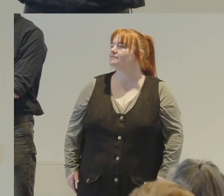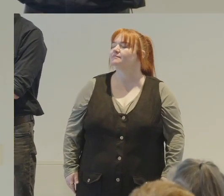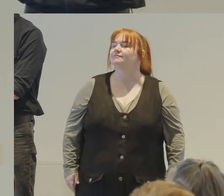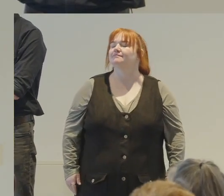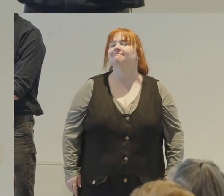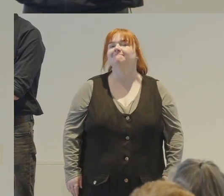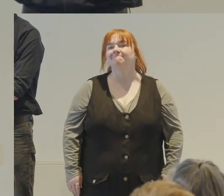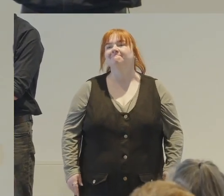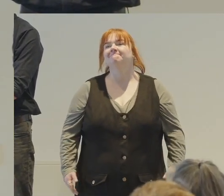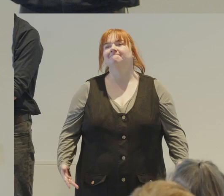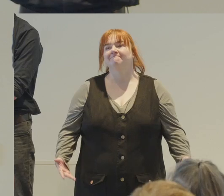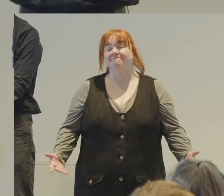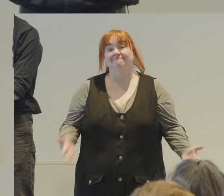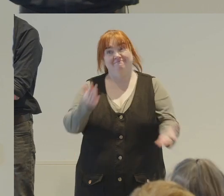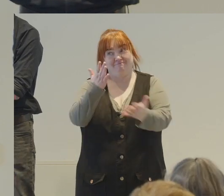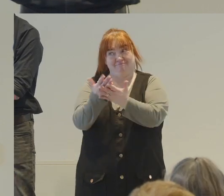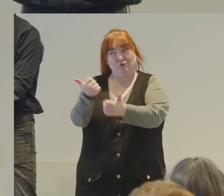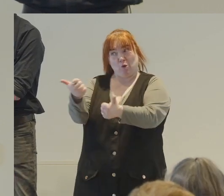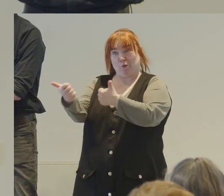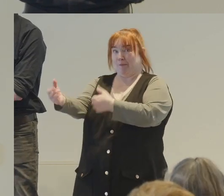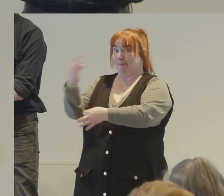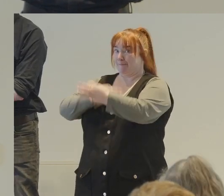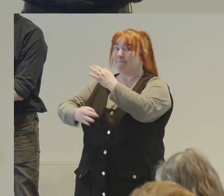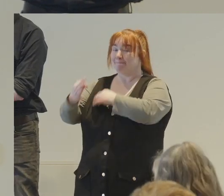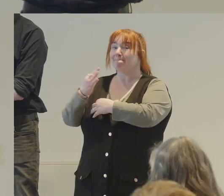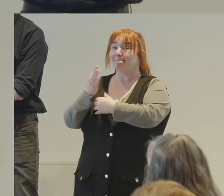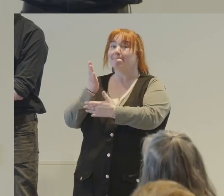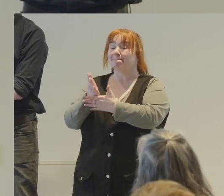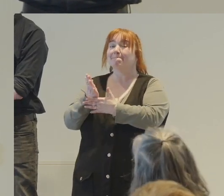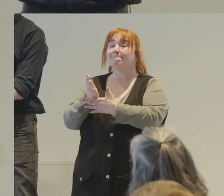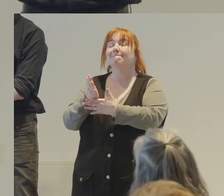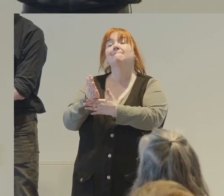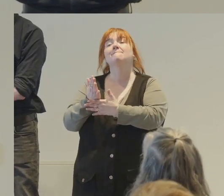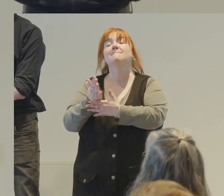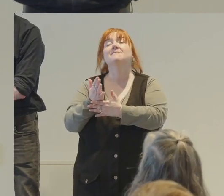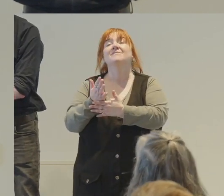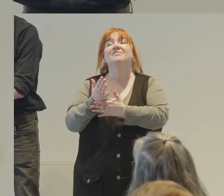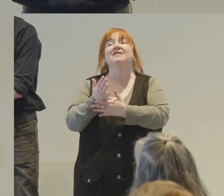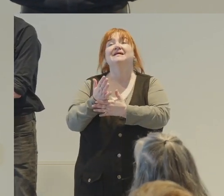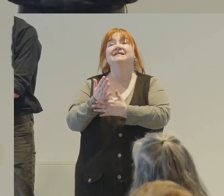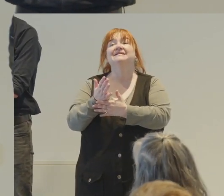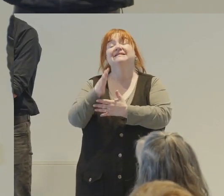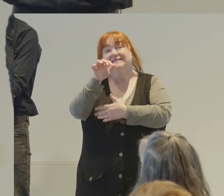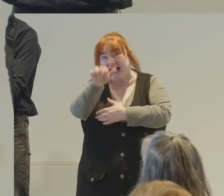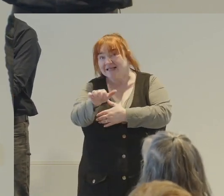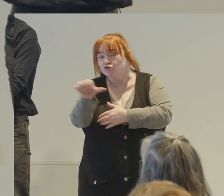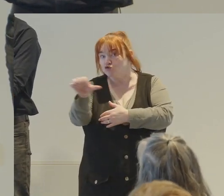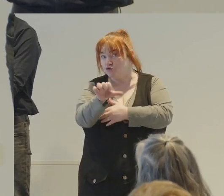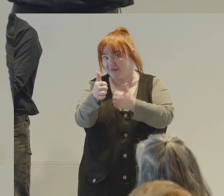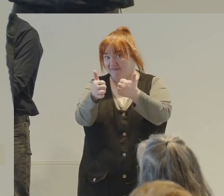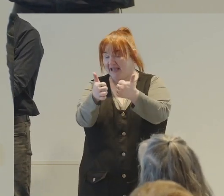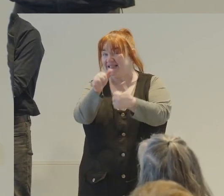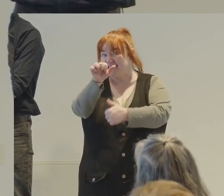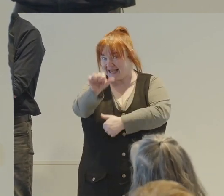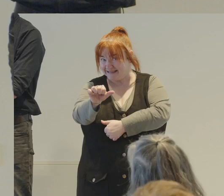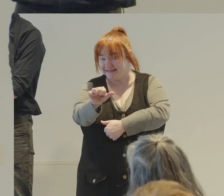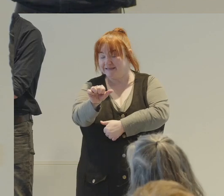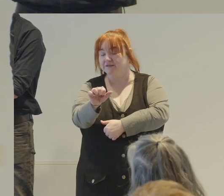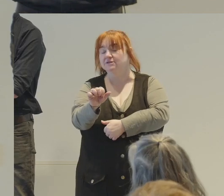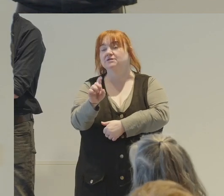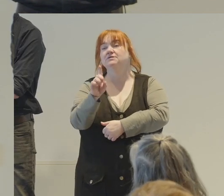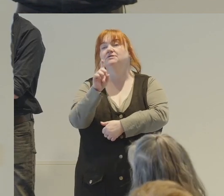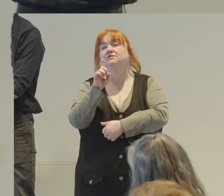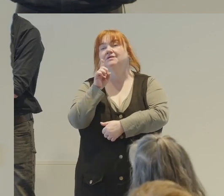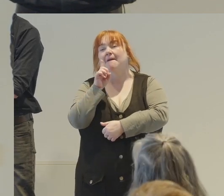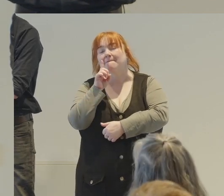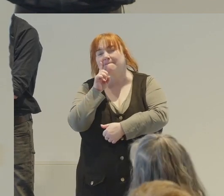All right. It's a really good question. The short answer is yes, that should be fine. There's